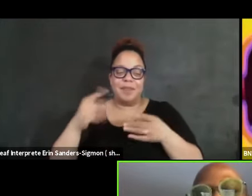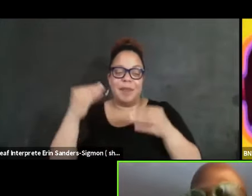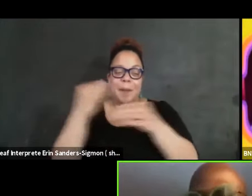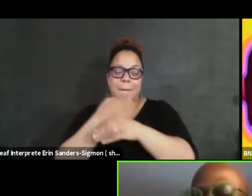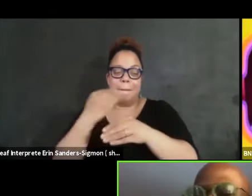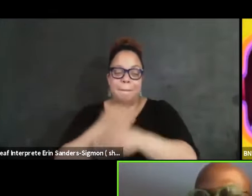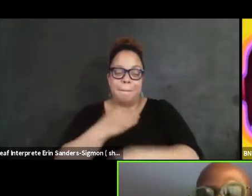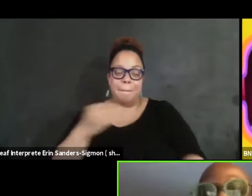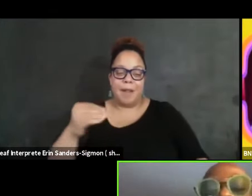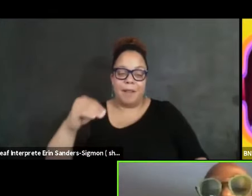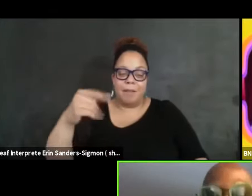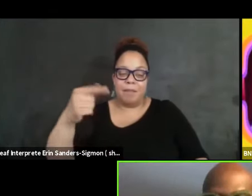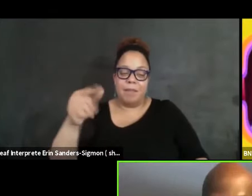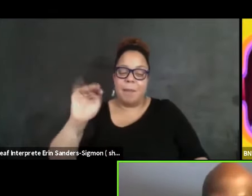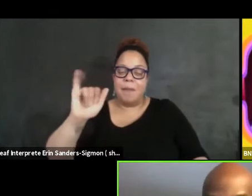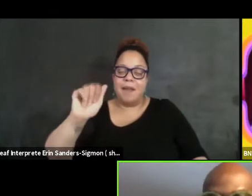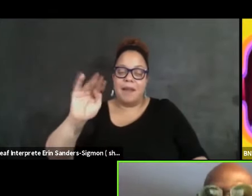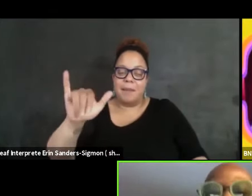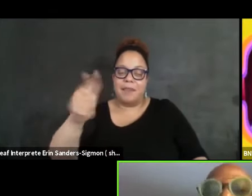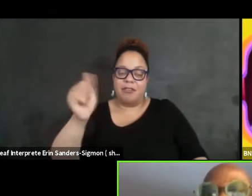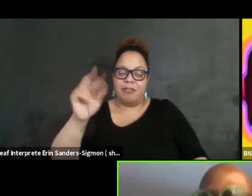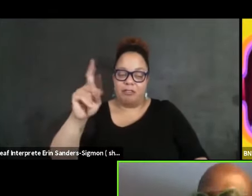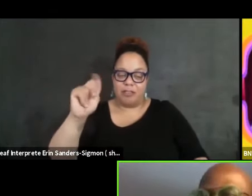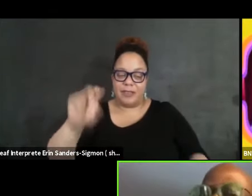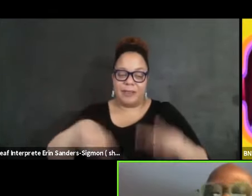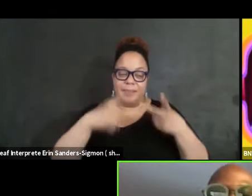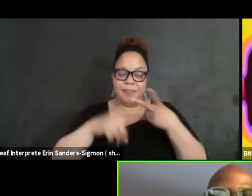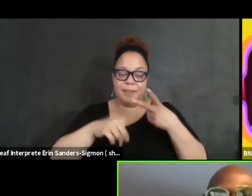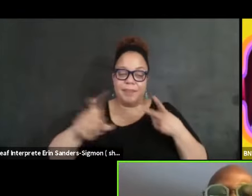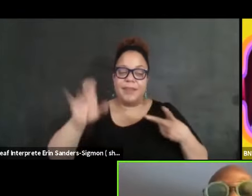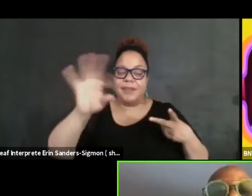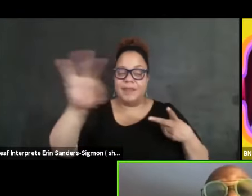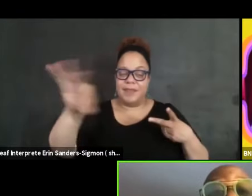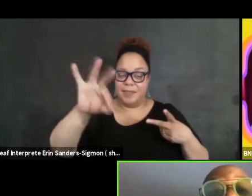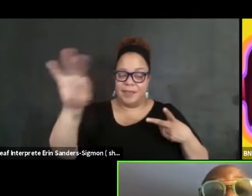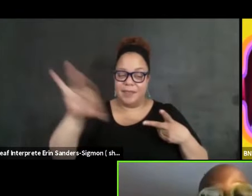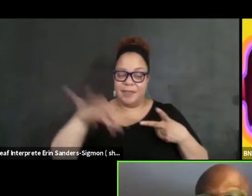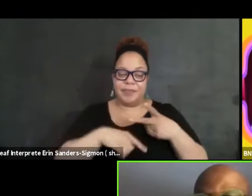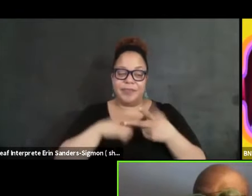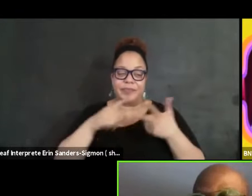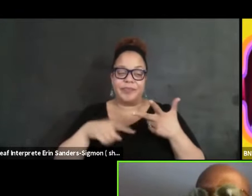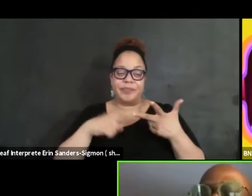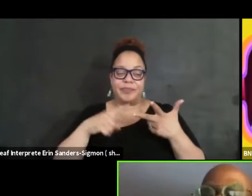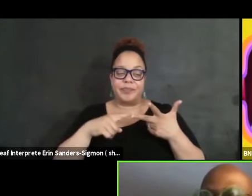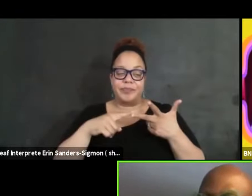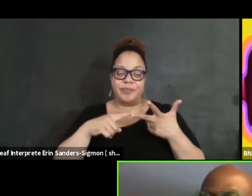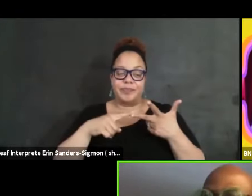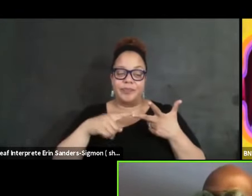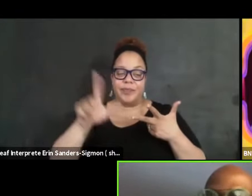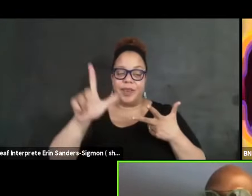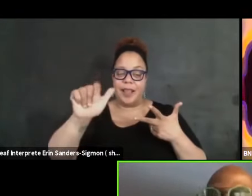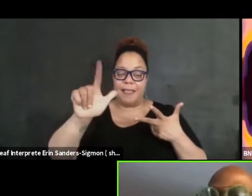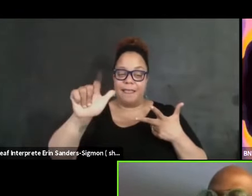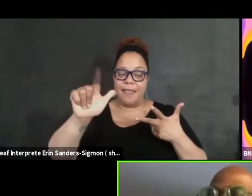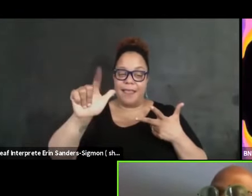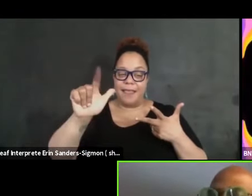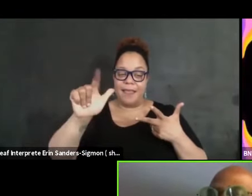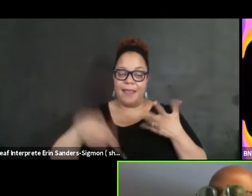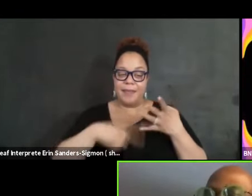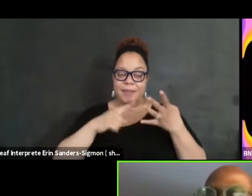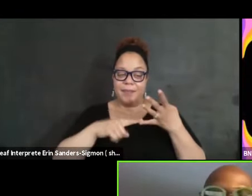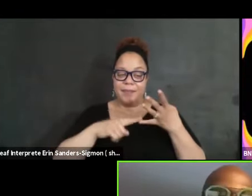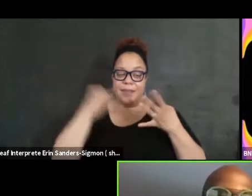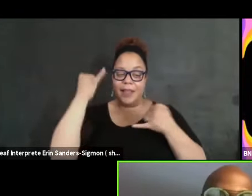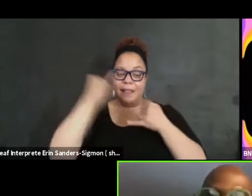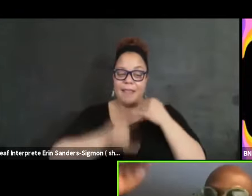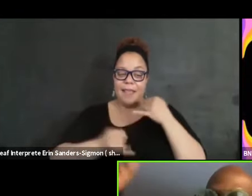are going to hear from Fayetteville. Then we are going to hear from Los Angeles. And to close out the second round, we're going to